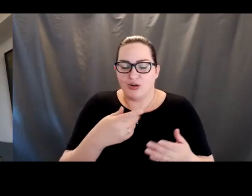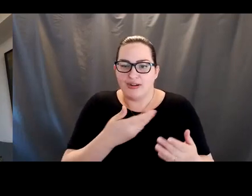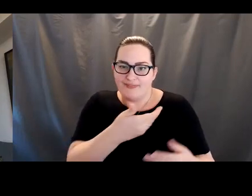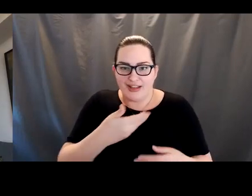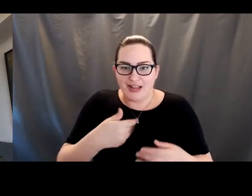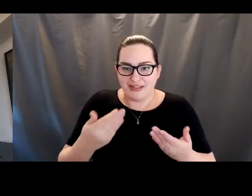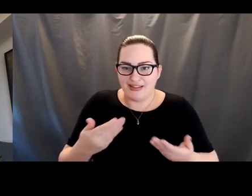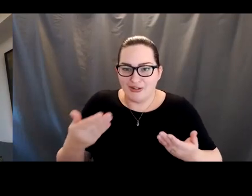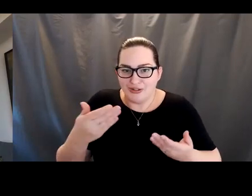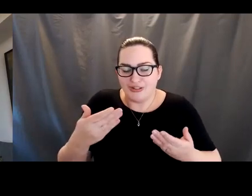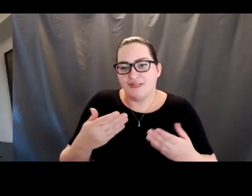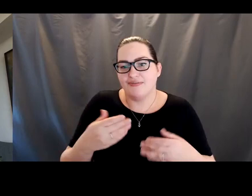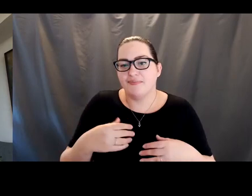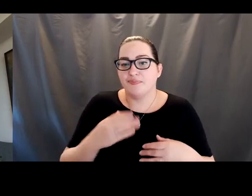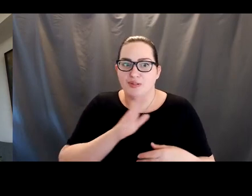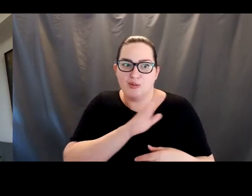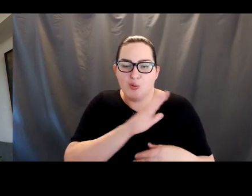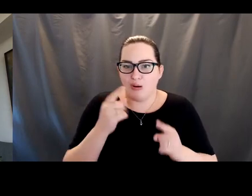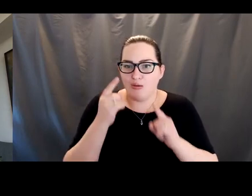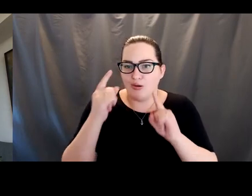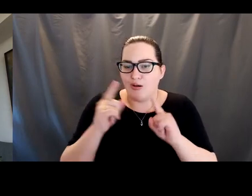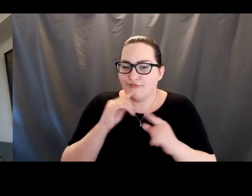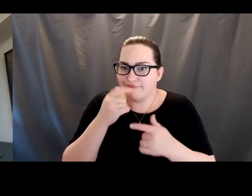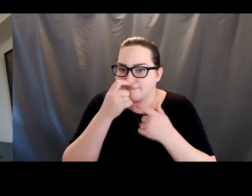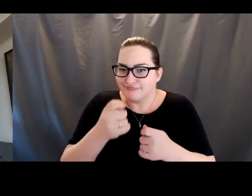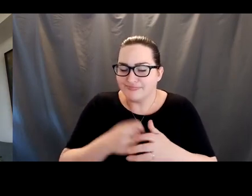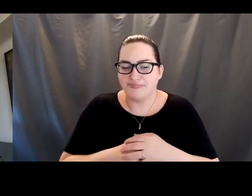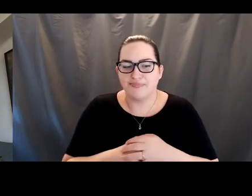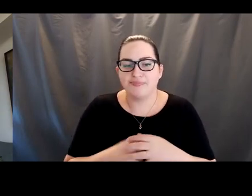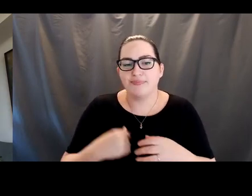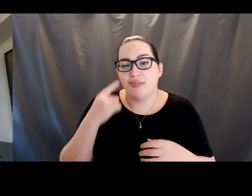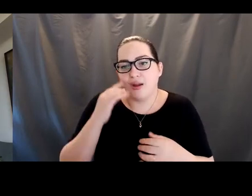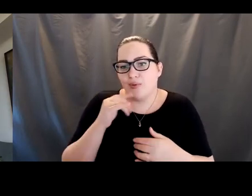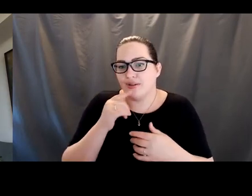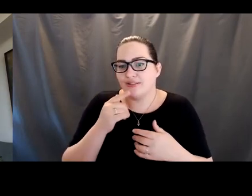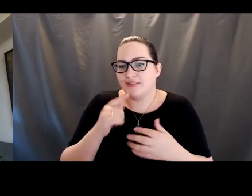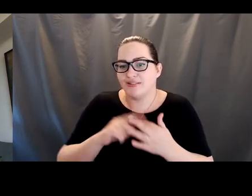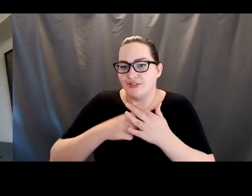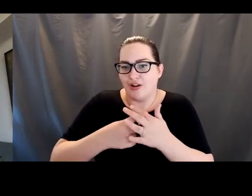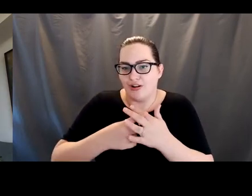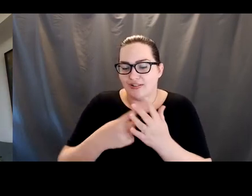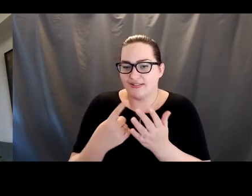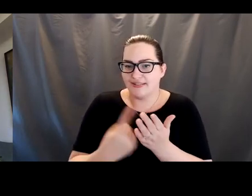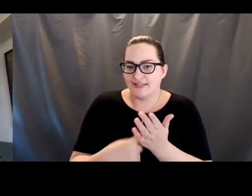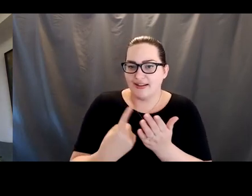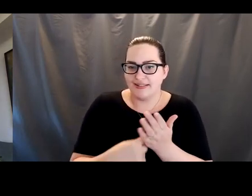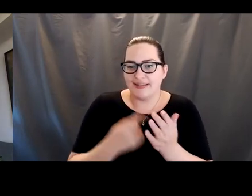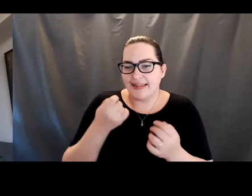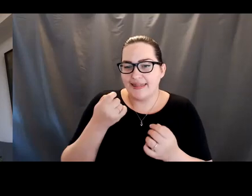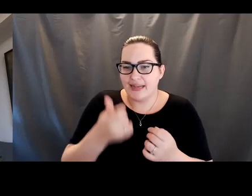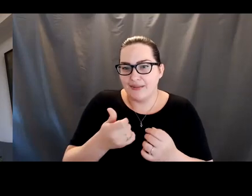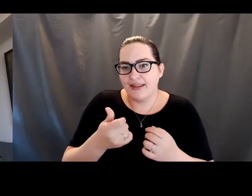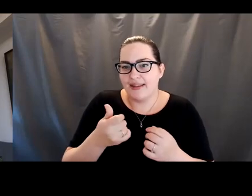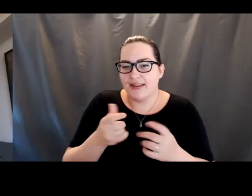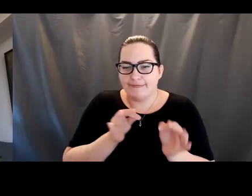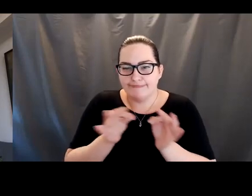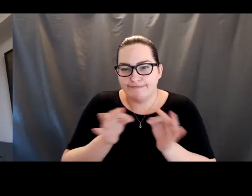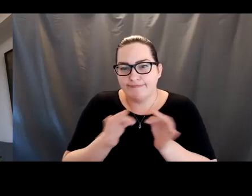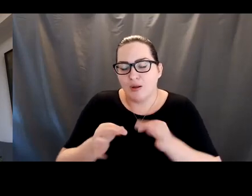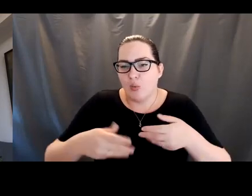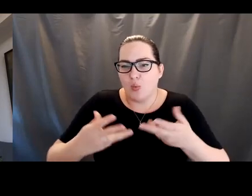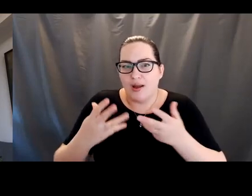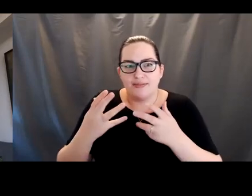doing really interesting. So I thought maybe I would start off by telling you a little bit about the basic premise of the